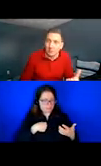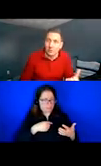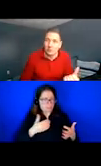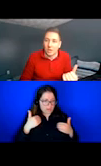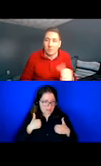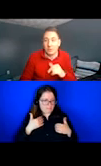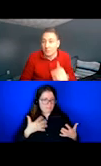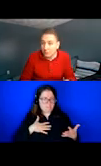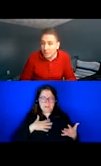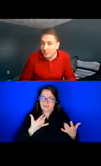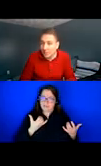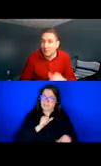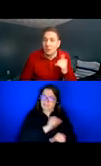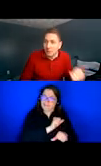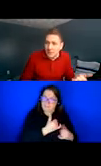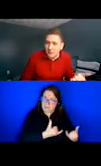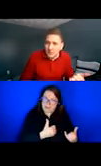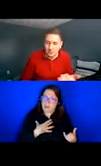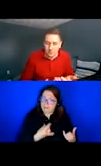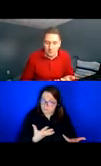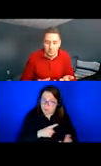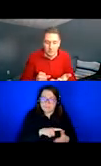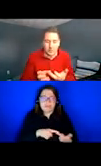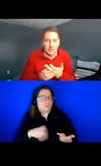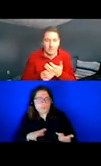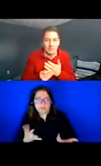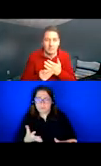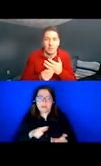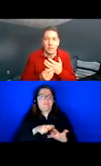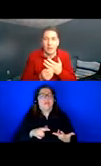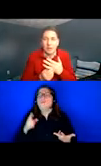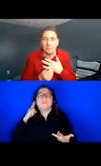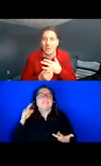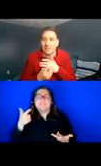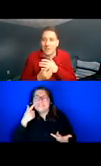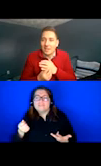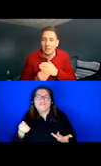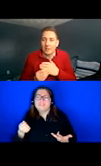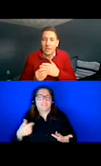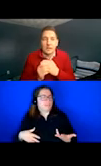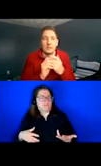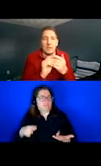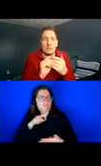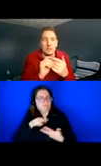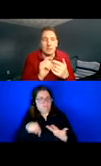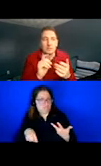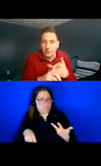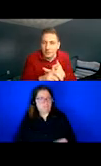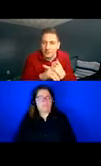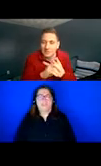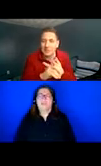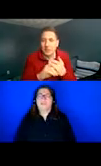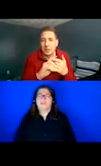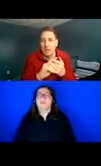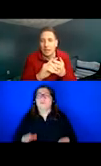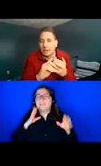you like about your current job? What you don't like about what sounds interesting, and building on that too. And then, so definitely